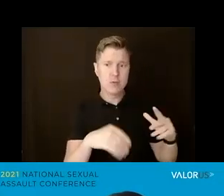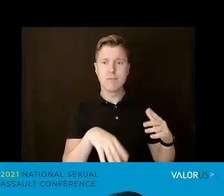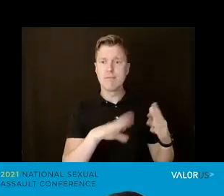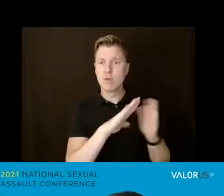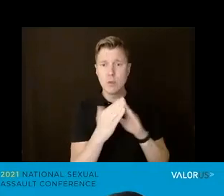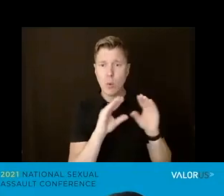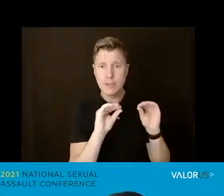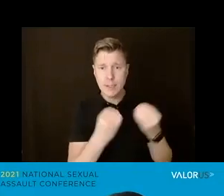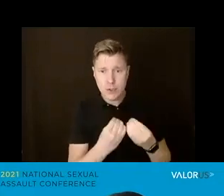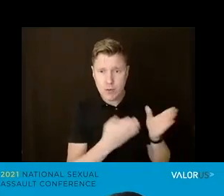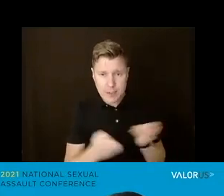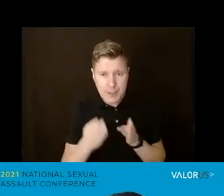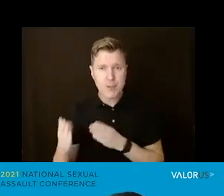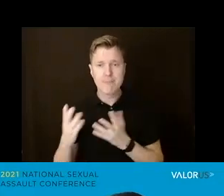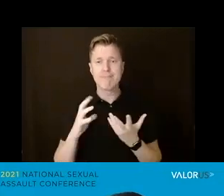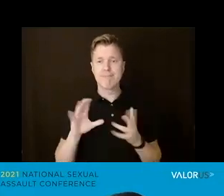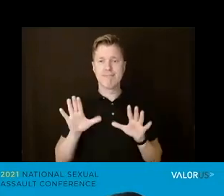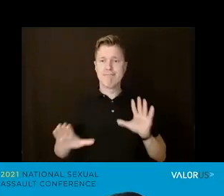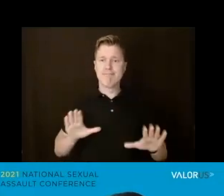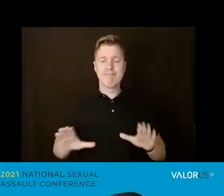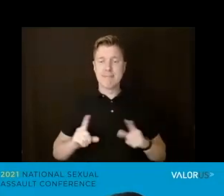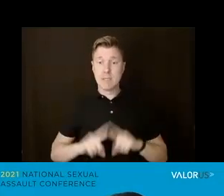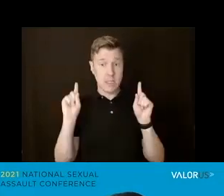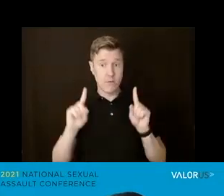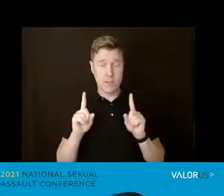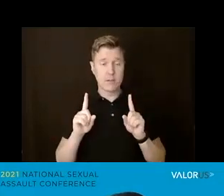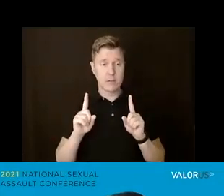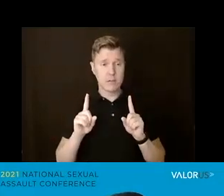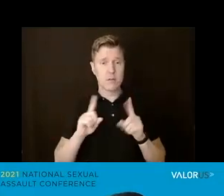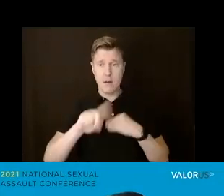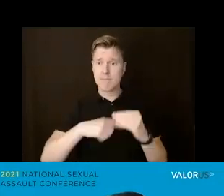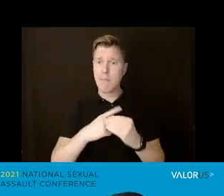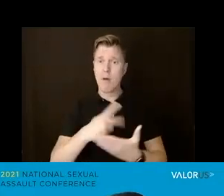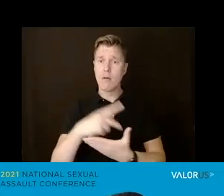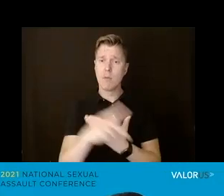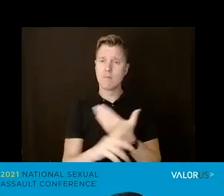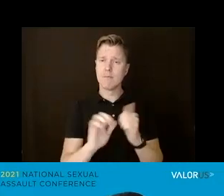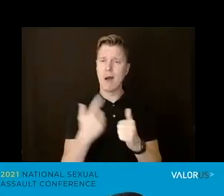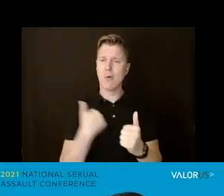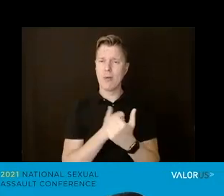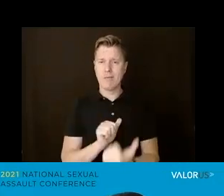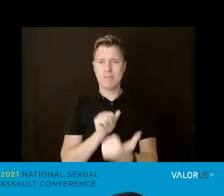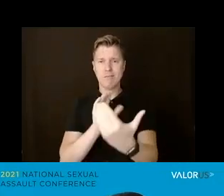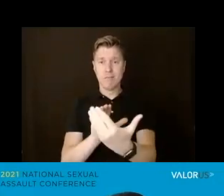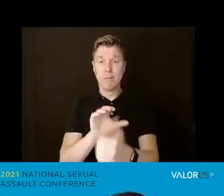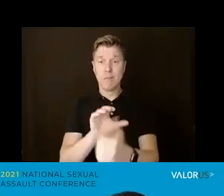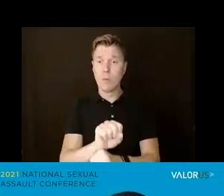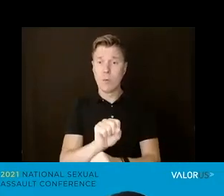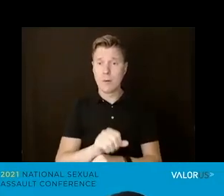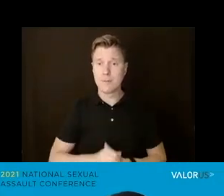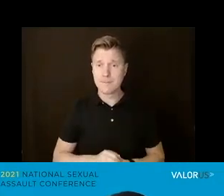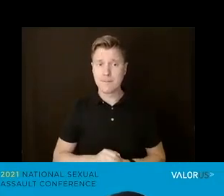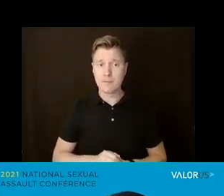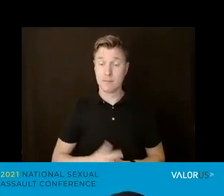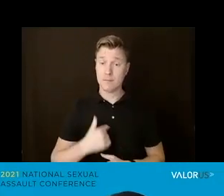think that's something that's a little bit different about the program and the way that we look at the work. For